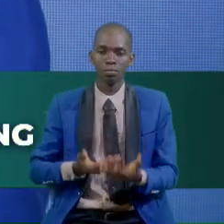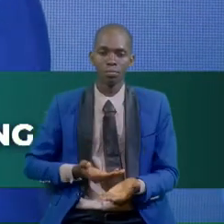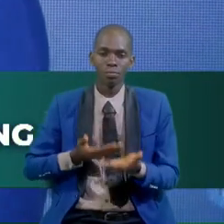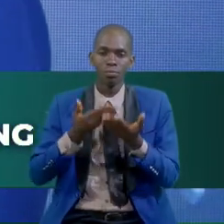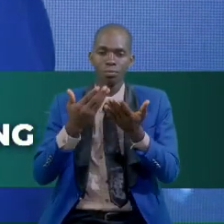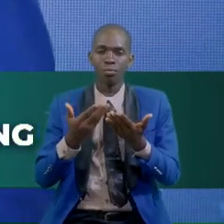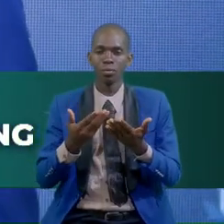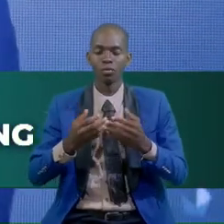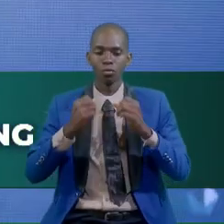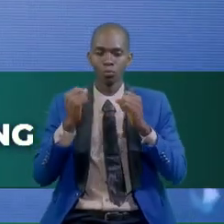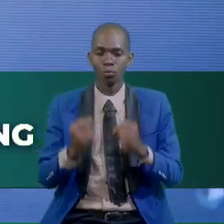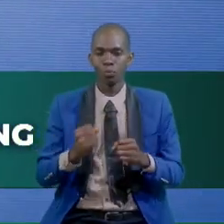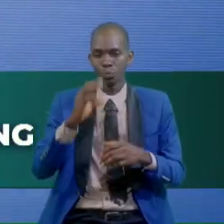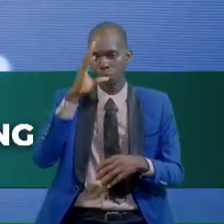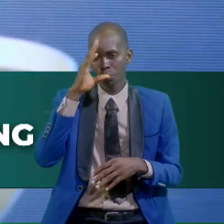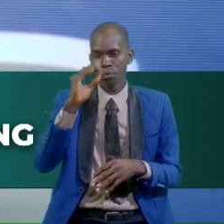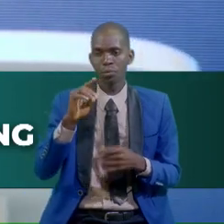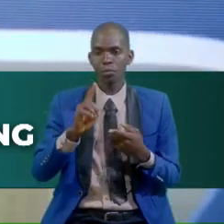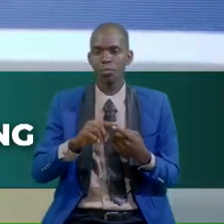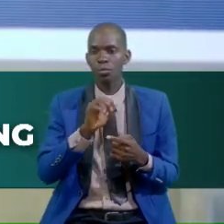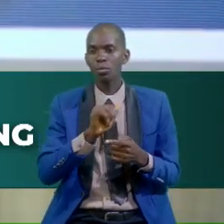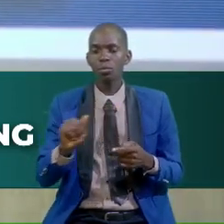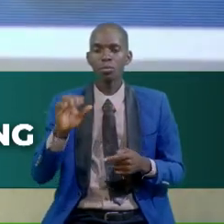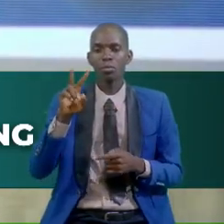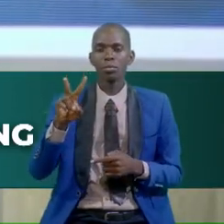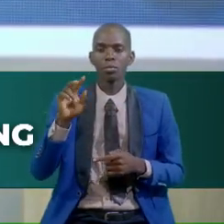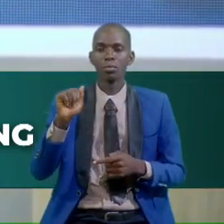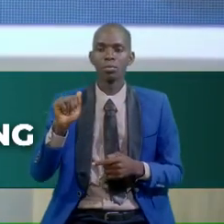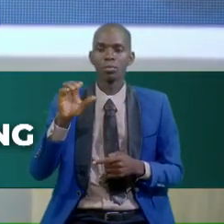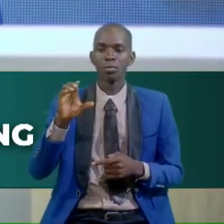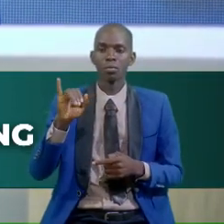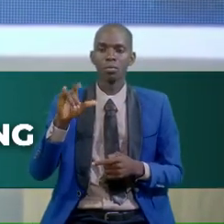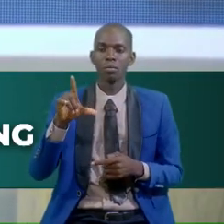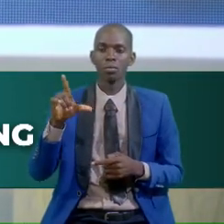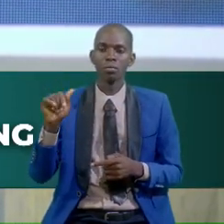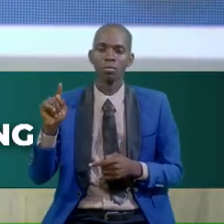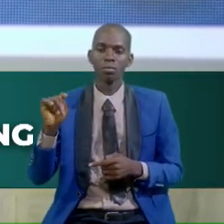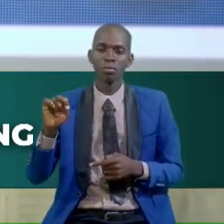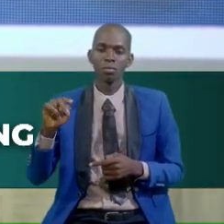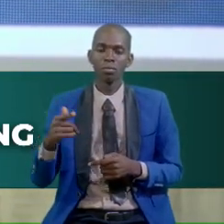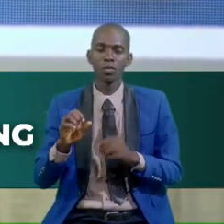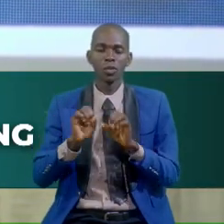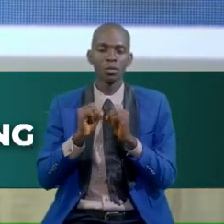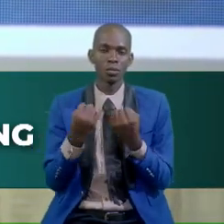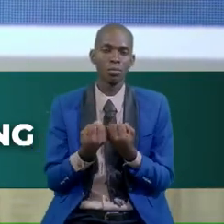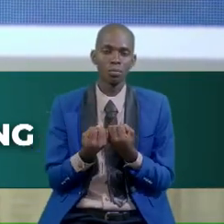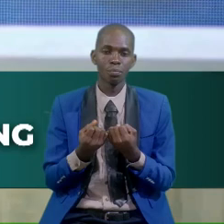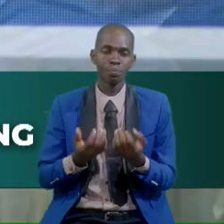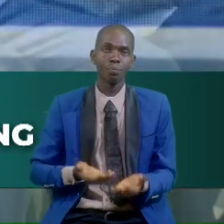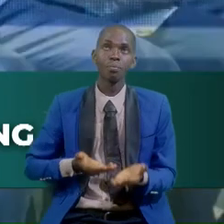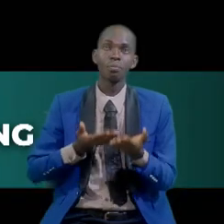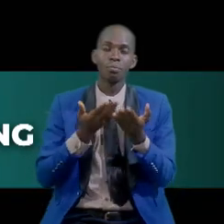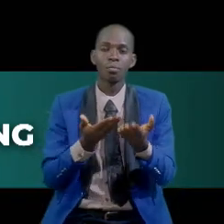valiant men to a vacillating society, presenting